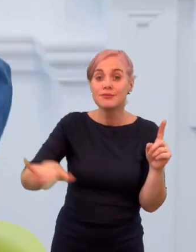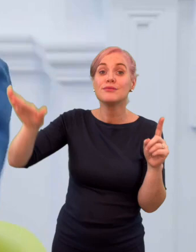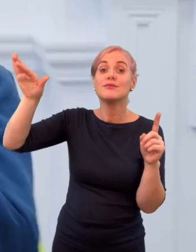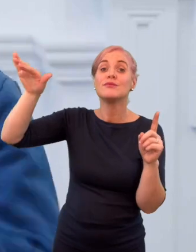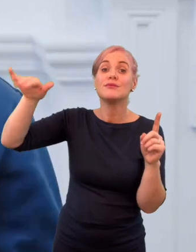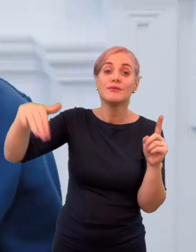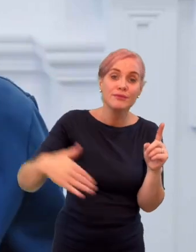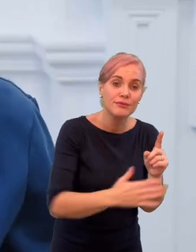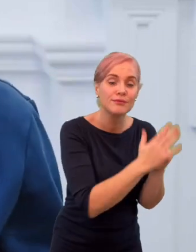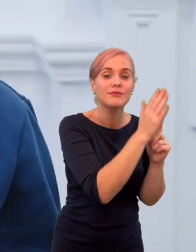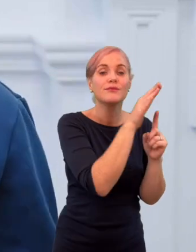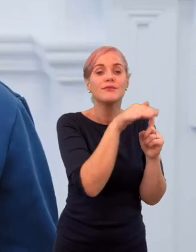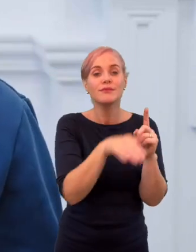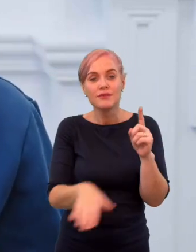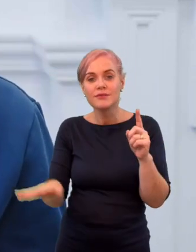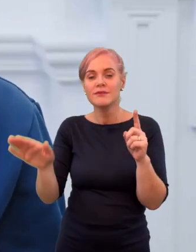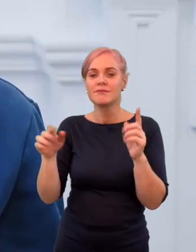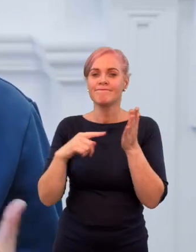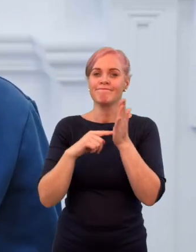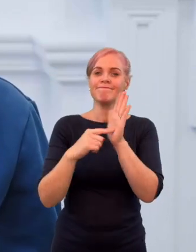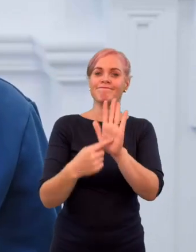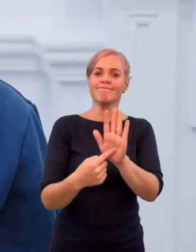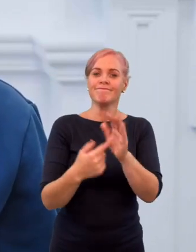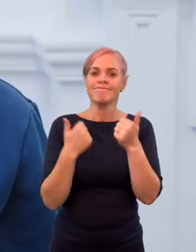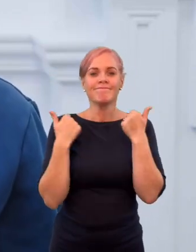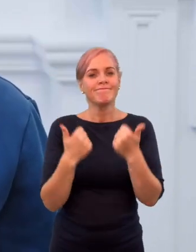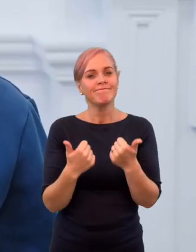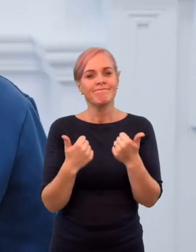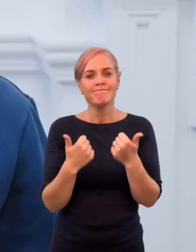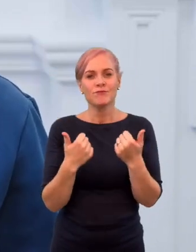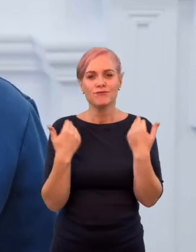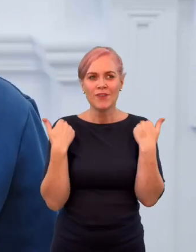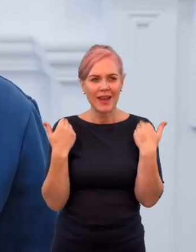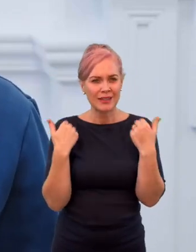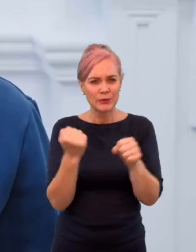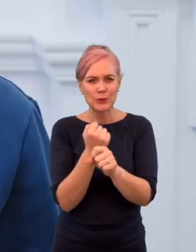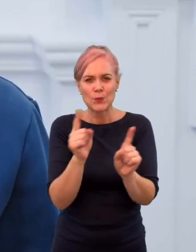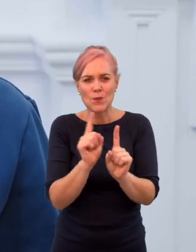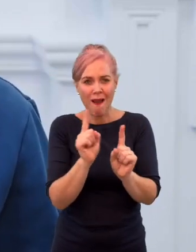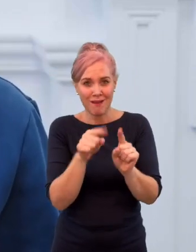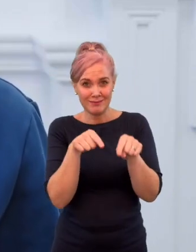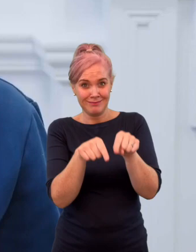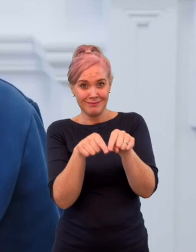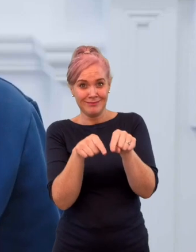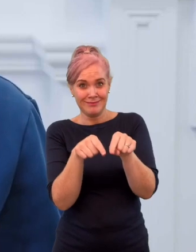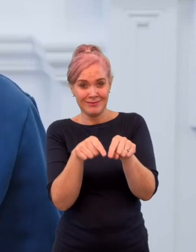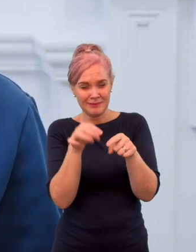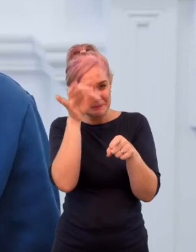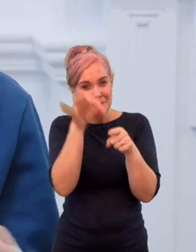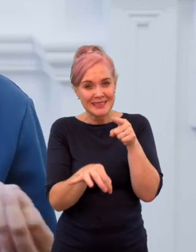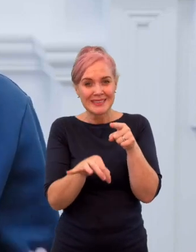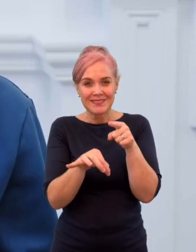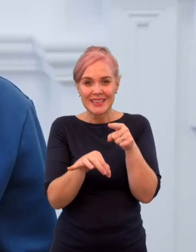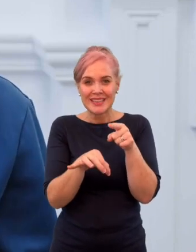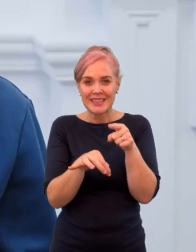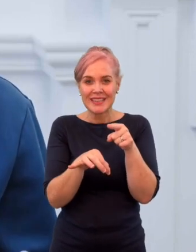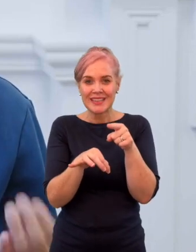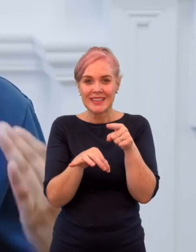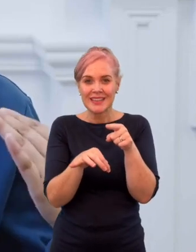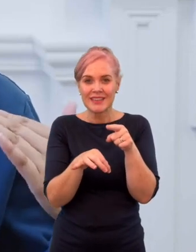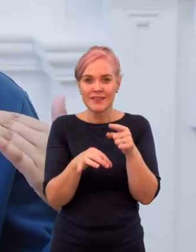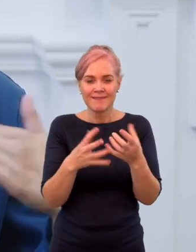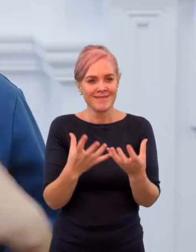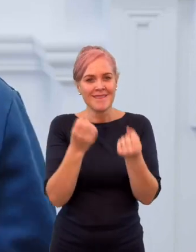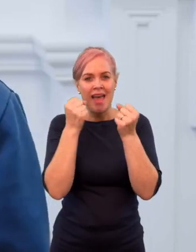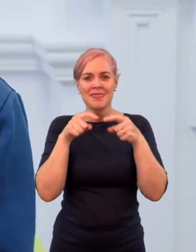hill and then you come back down. And I think that's a great way of portraying what kind of training they're doing in that moment. And it's very specific. And